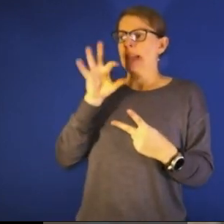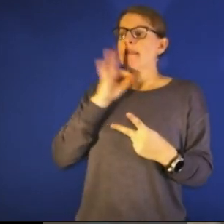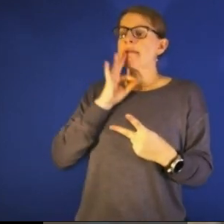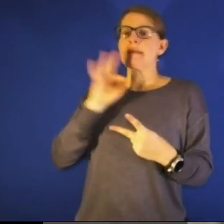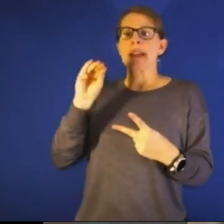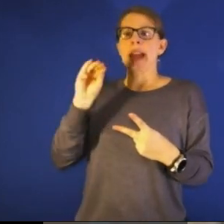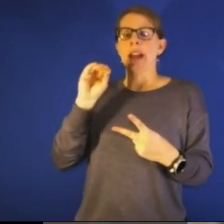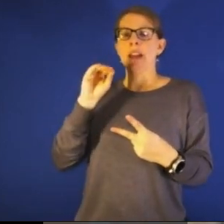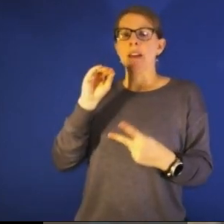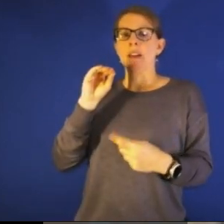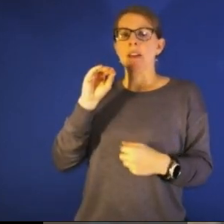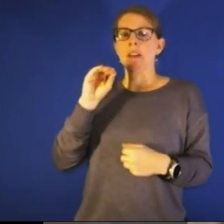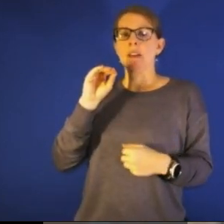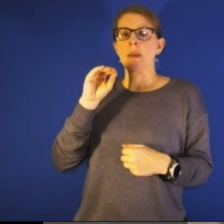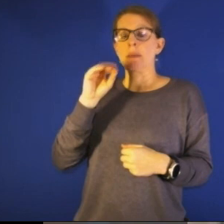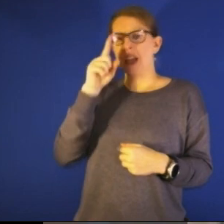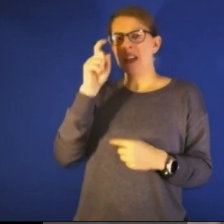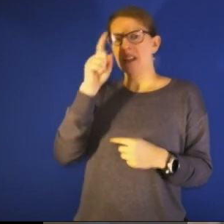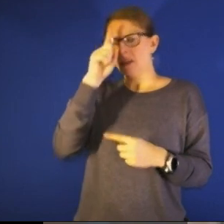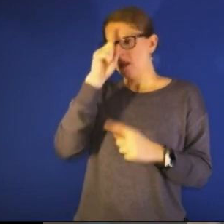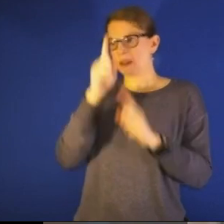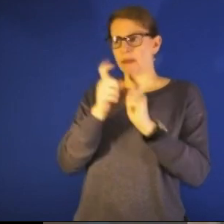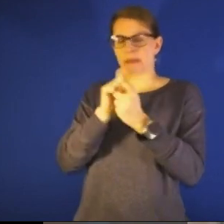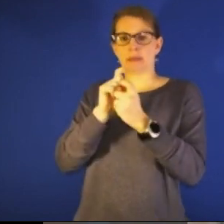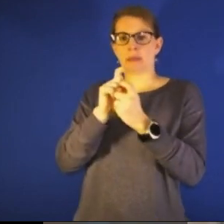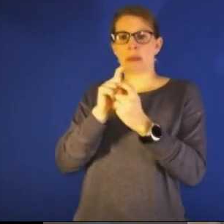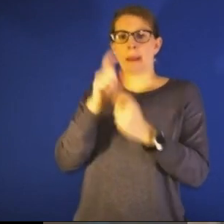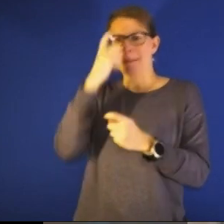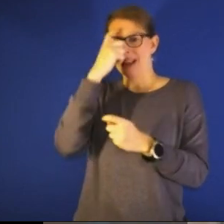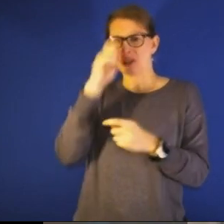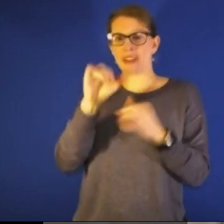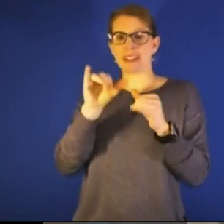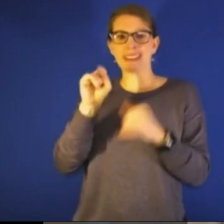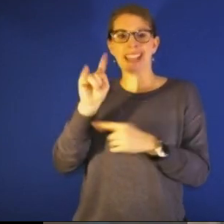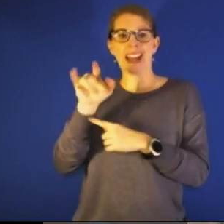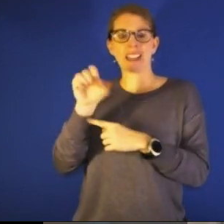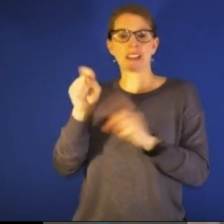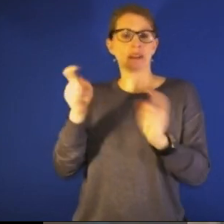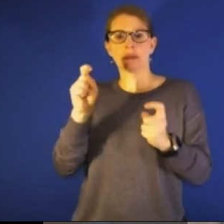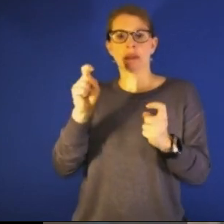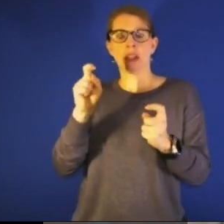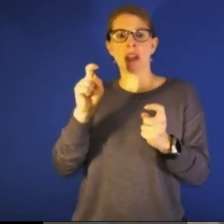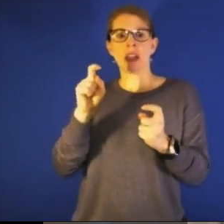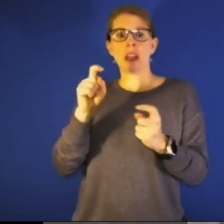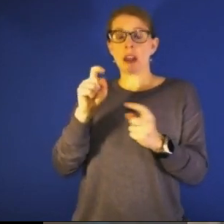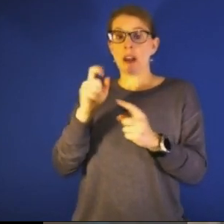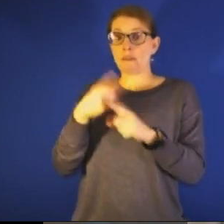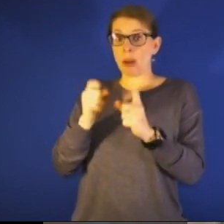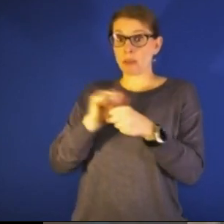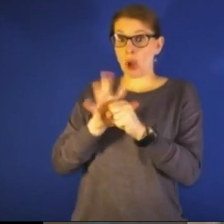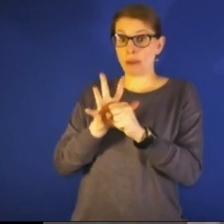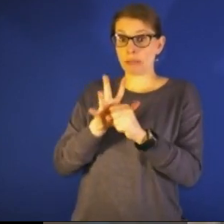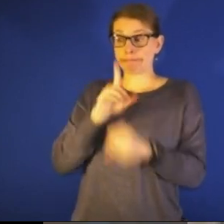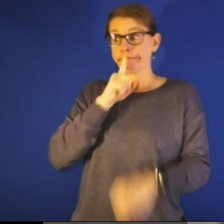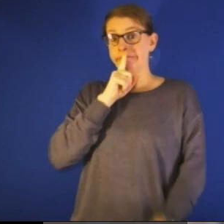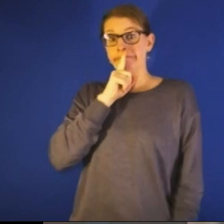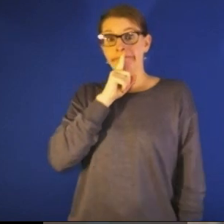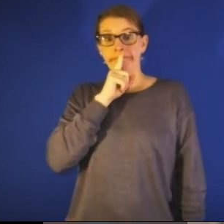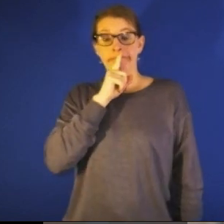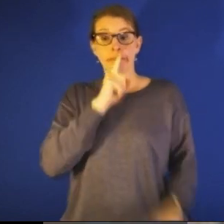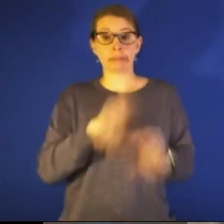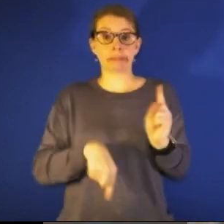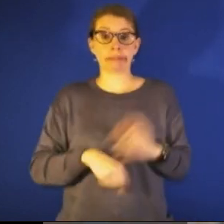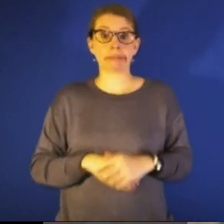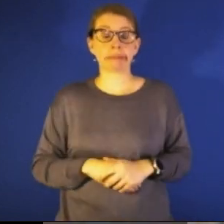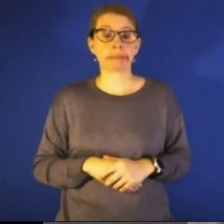mental status, that her altered mental status is not due to COVID. I don't think that we can say that for a lot of conditions.